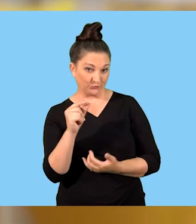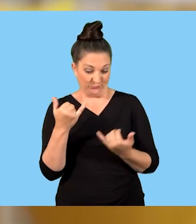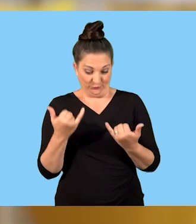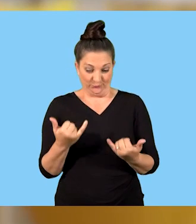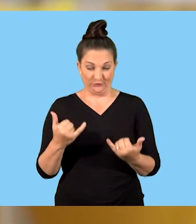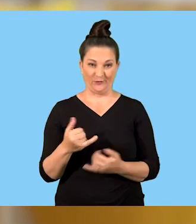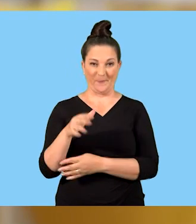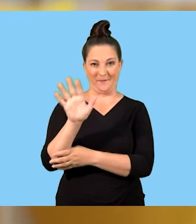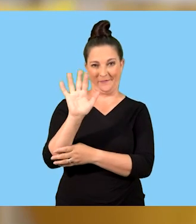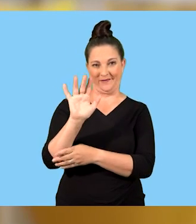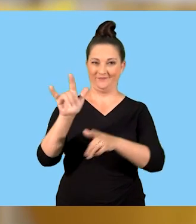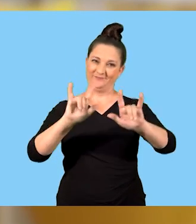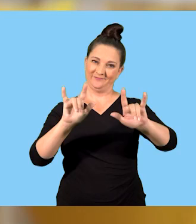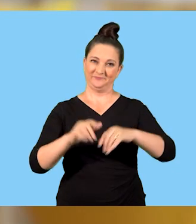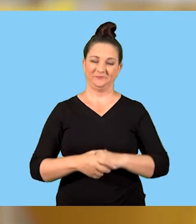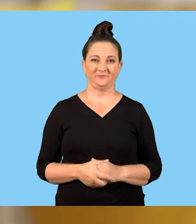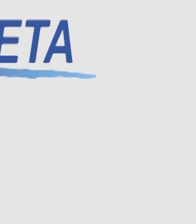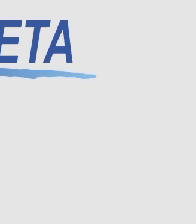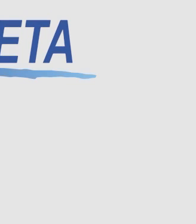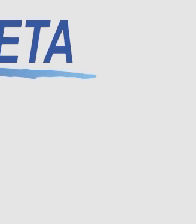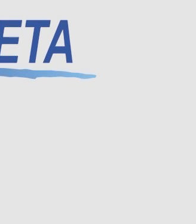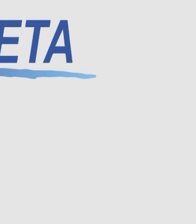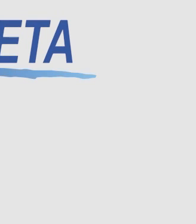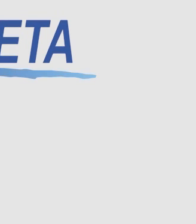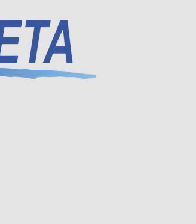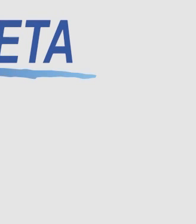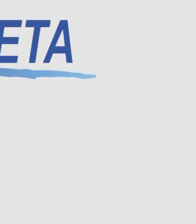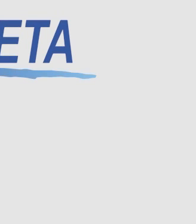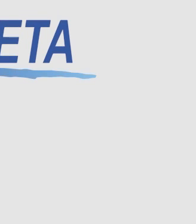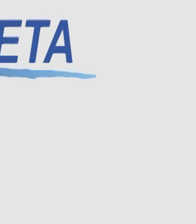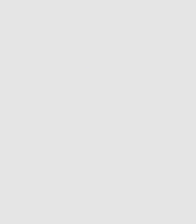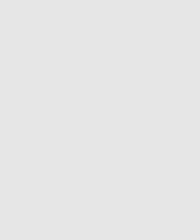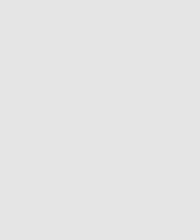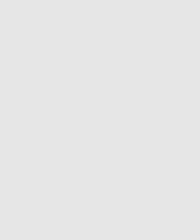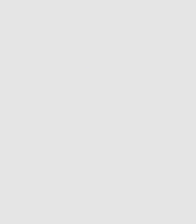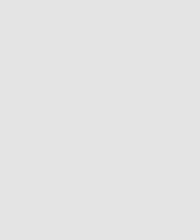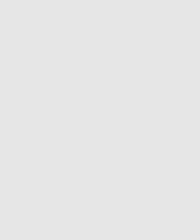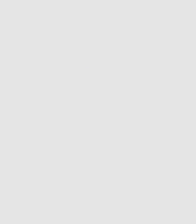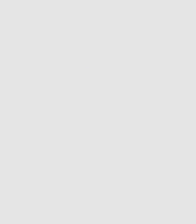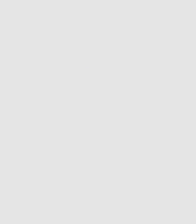I hope to see you again soon. It is goodbye.